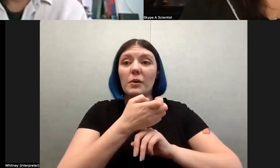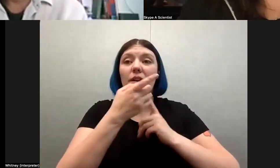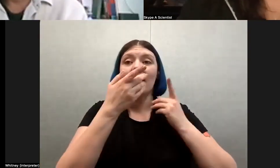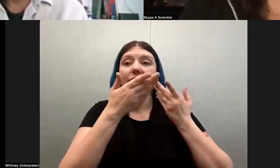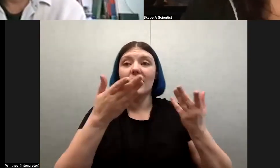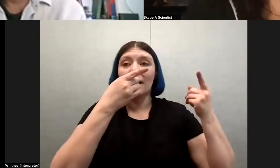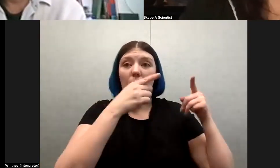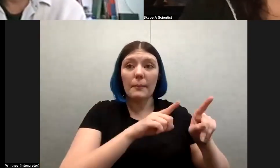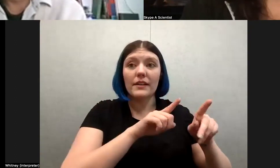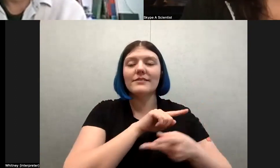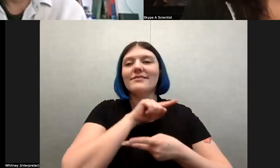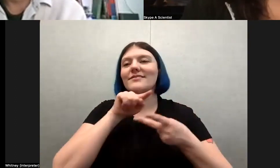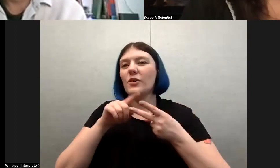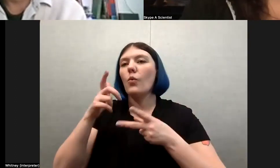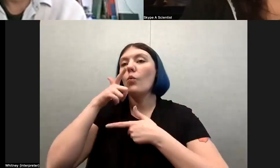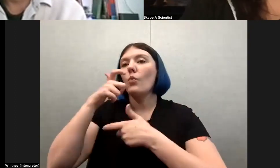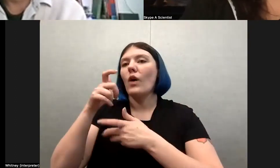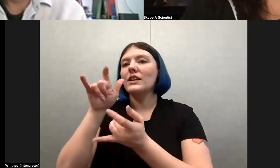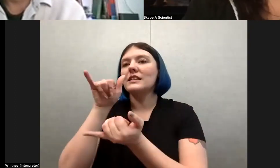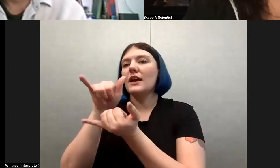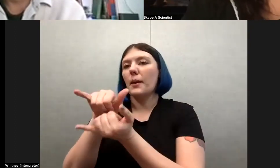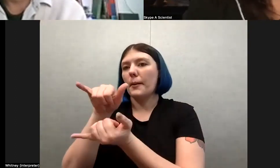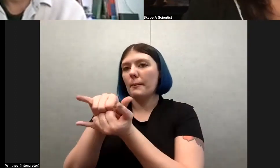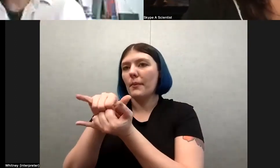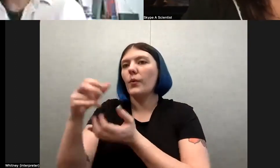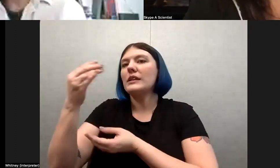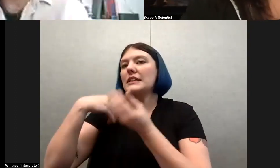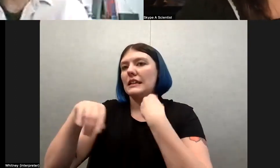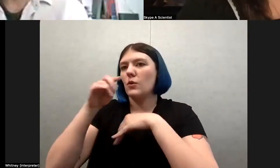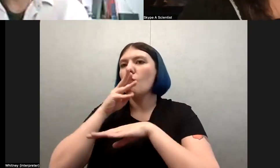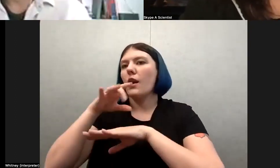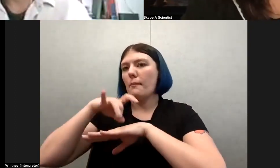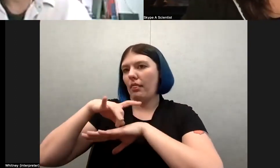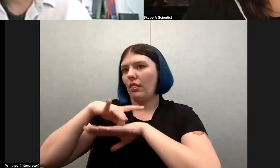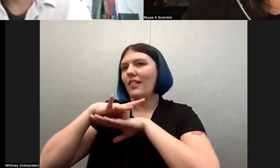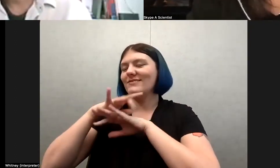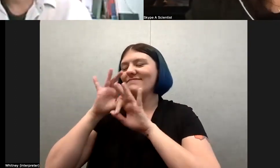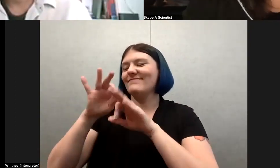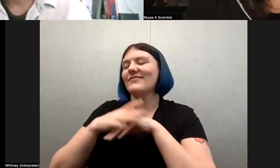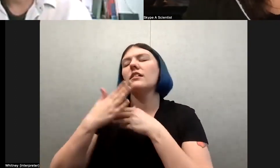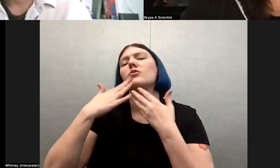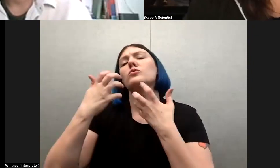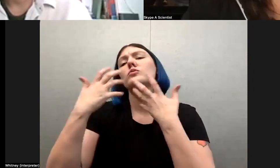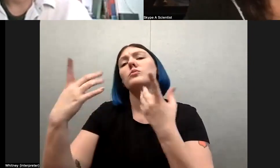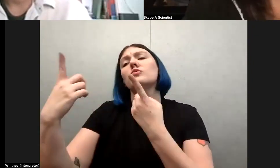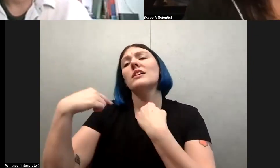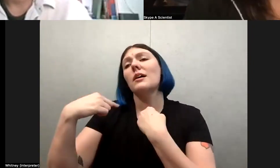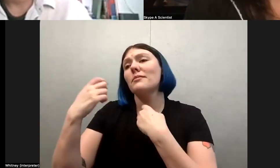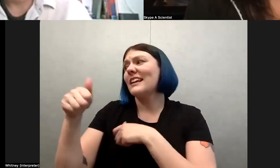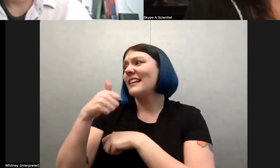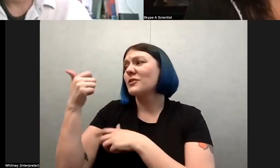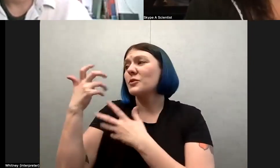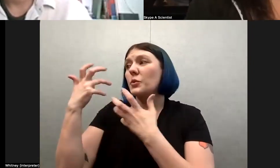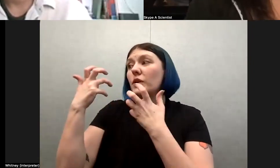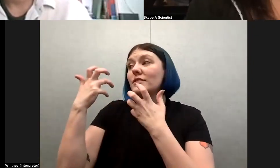and be sure to watch hippopotamuses eating watermelons. Excellent. Well, thank you so much for joining us. Is there anything else you want to plug, anywhere you'd like to send